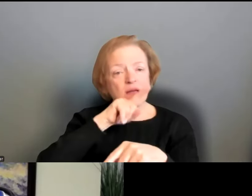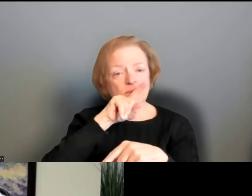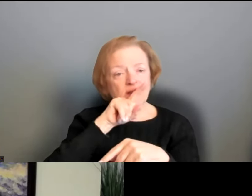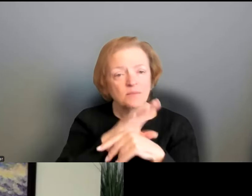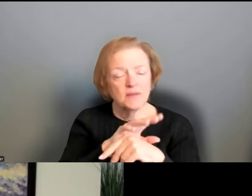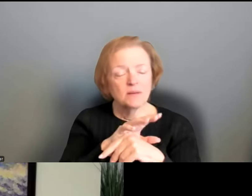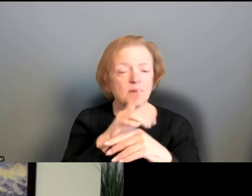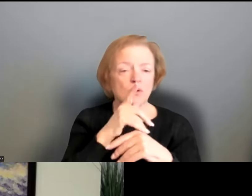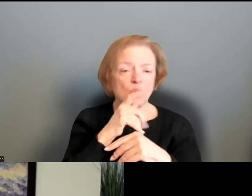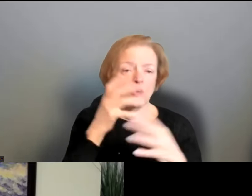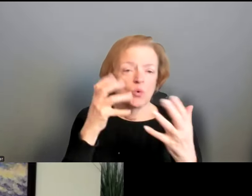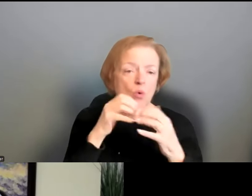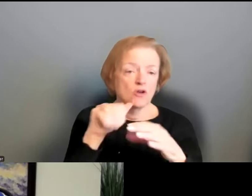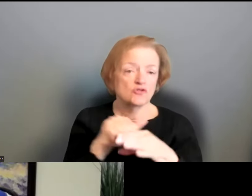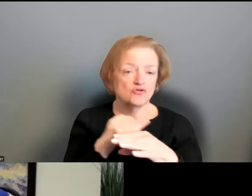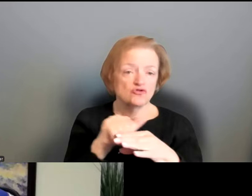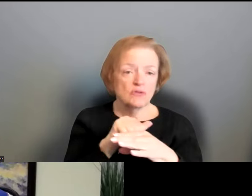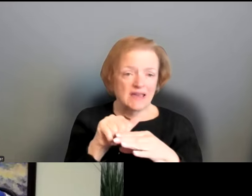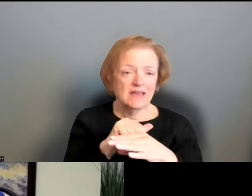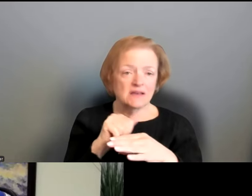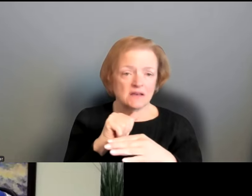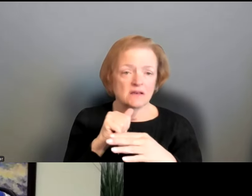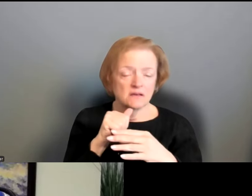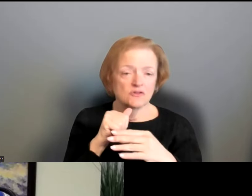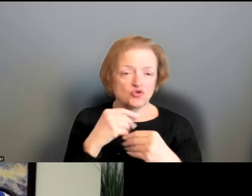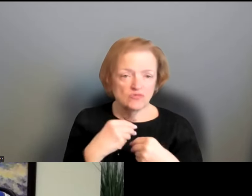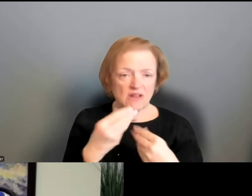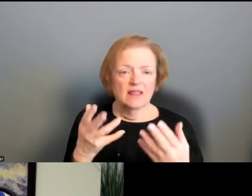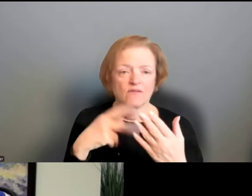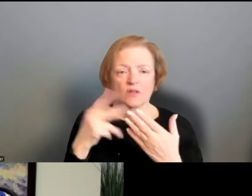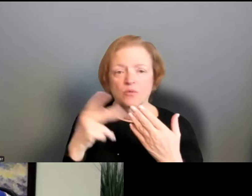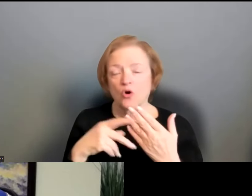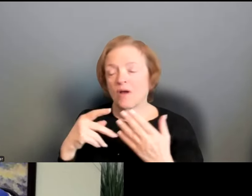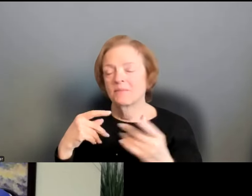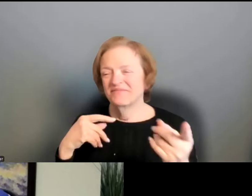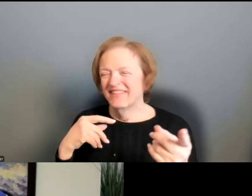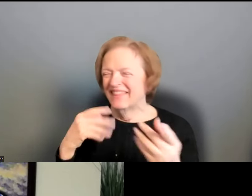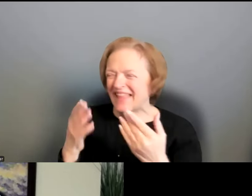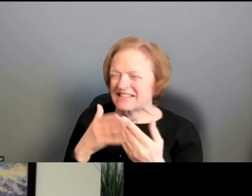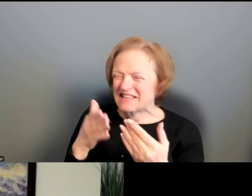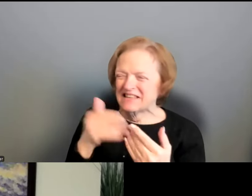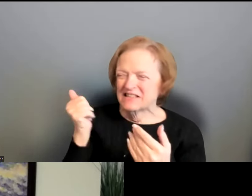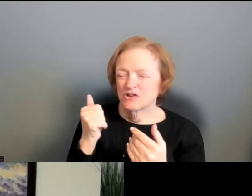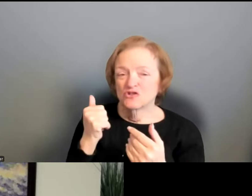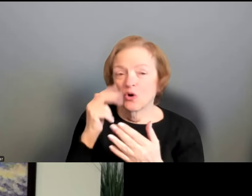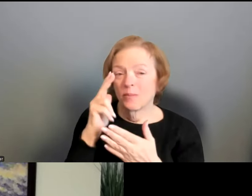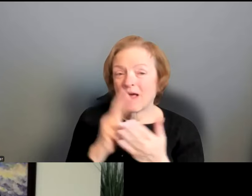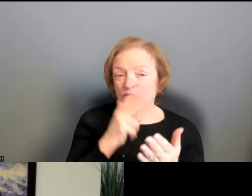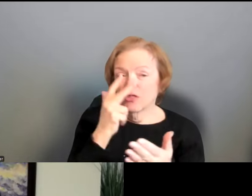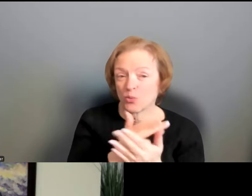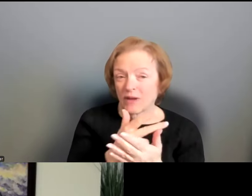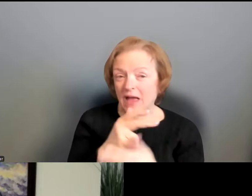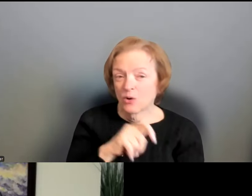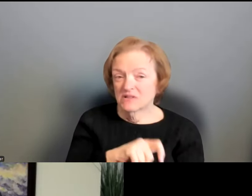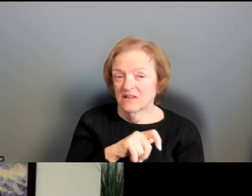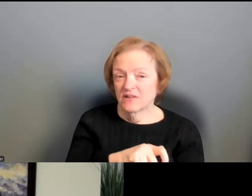train to deliver the program? So the train the trainer stuff. That's a lot easier. So that's about 3 hours of time spent